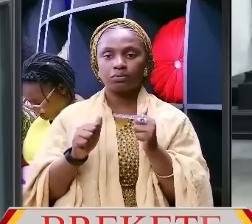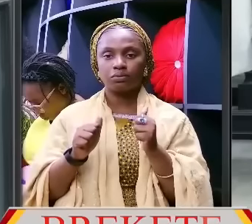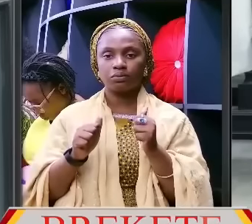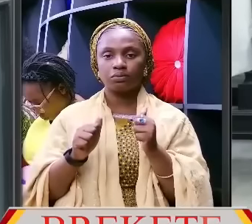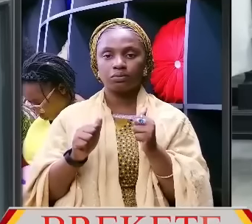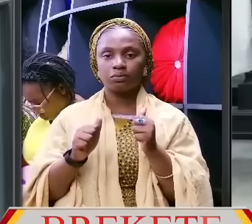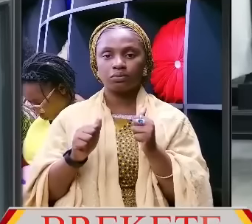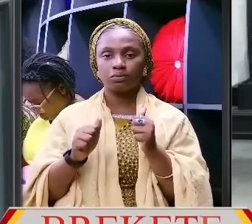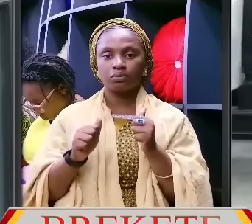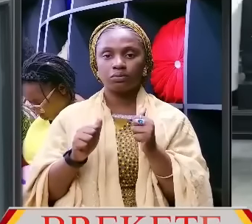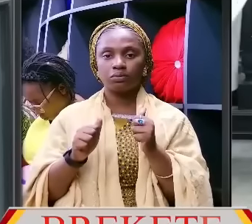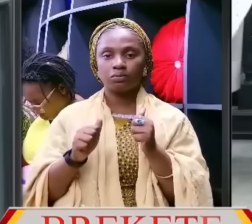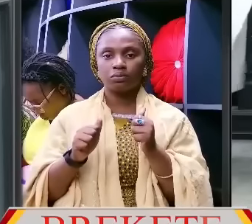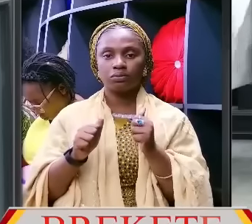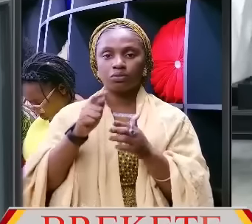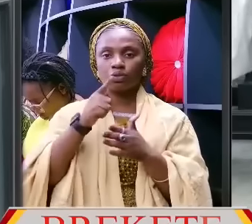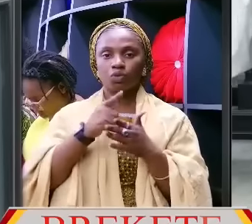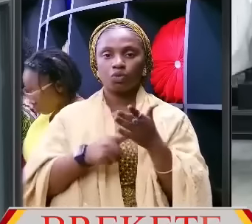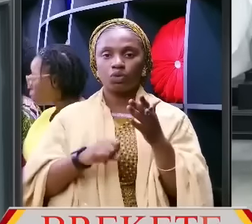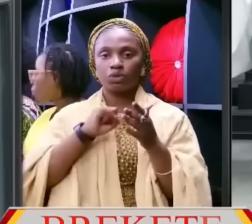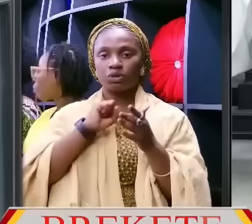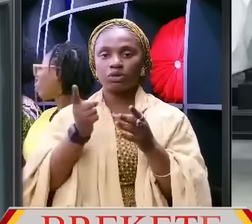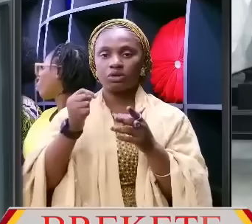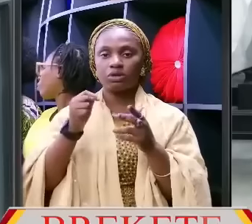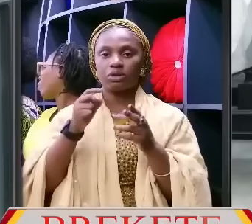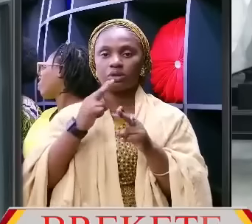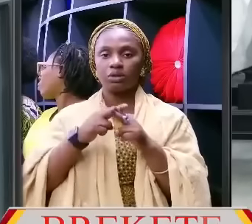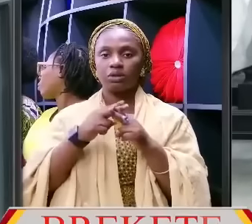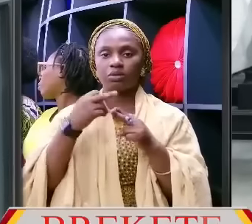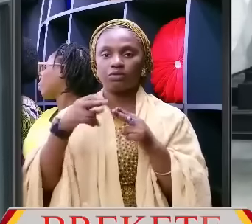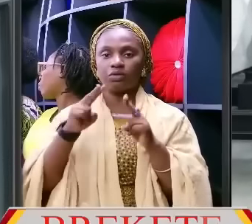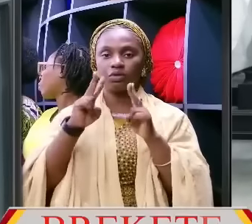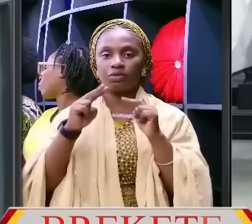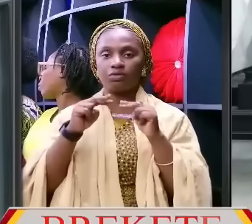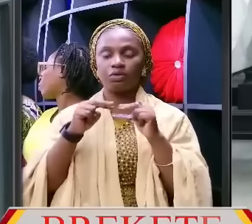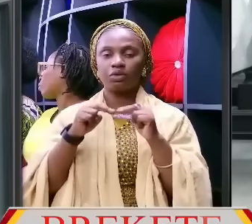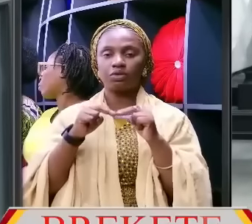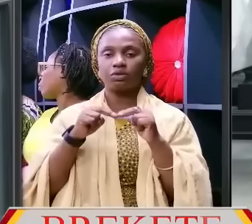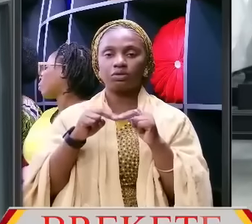gravel, and a sand. What can be the name of the village? Obemi.